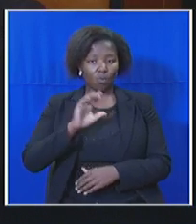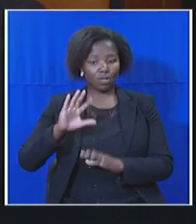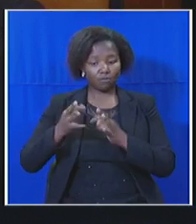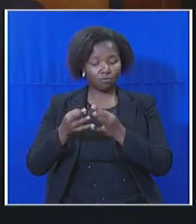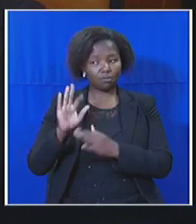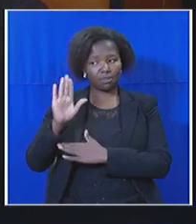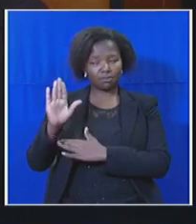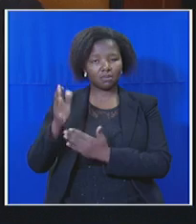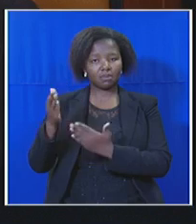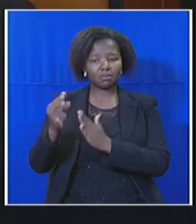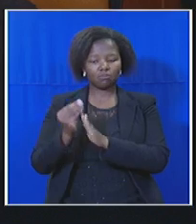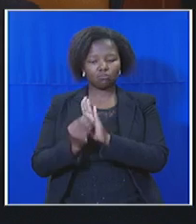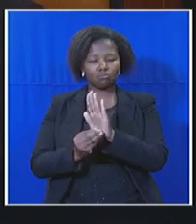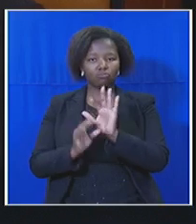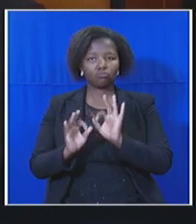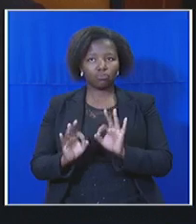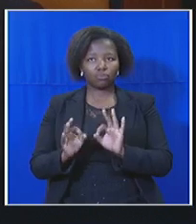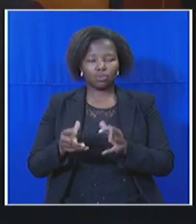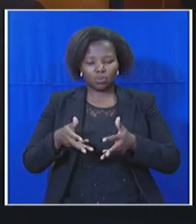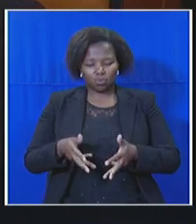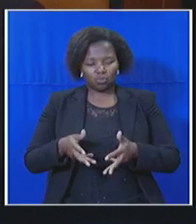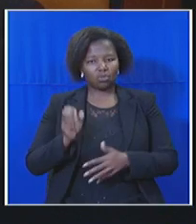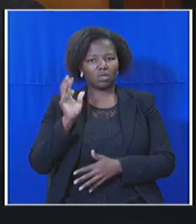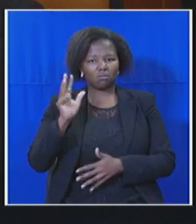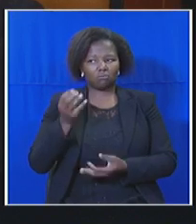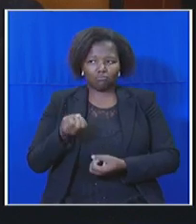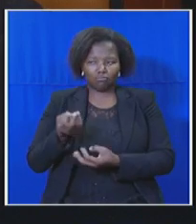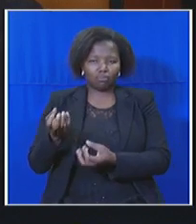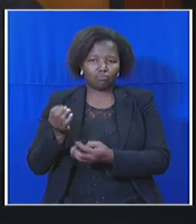have a record of the expressions of this afternoon.